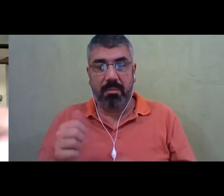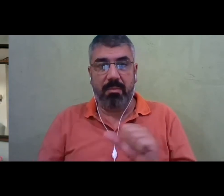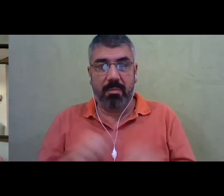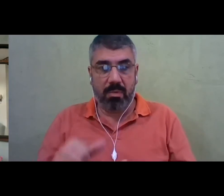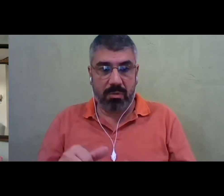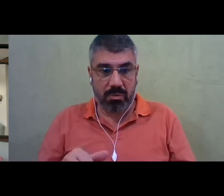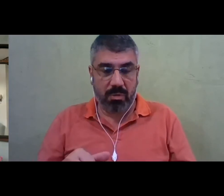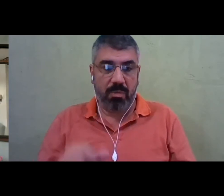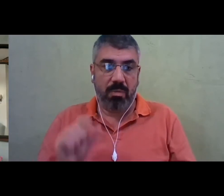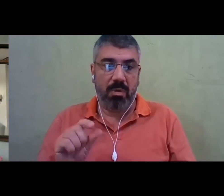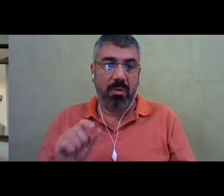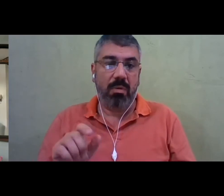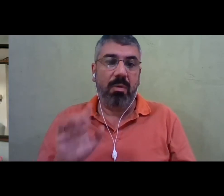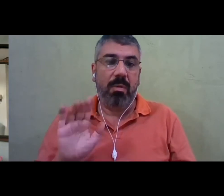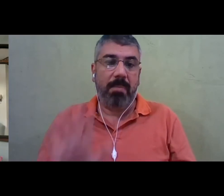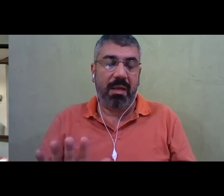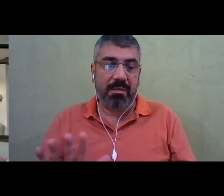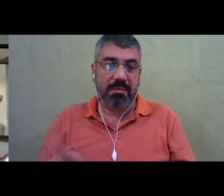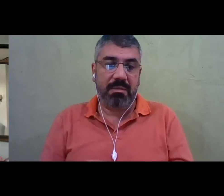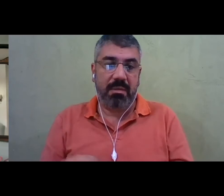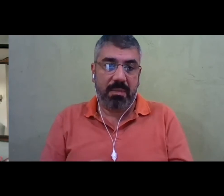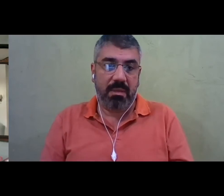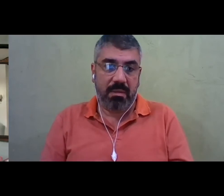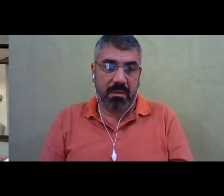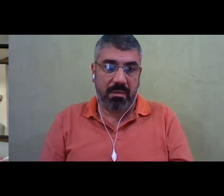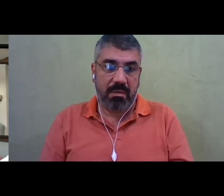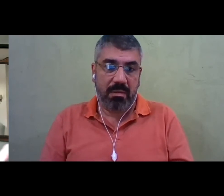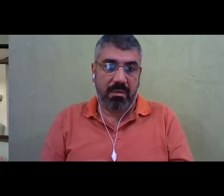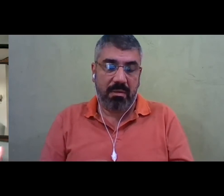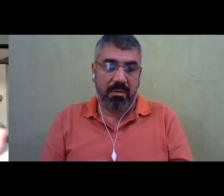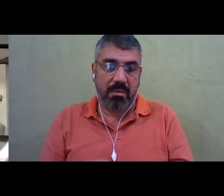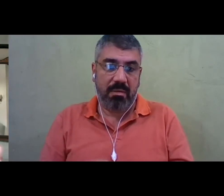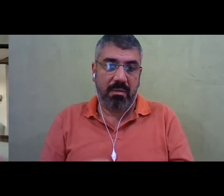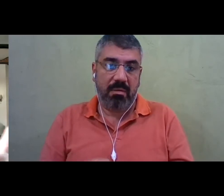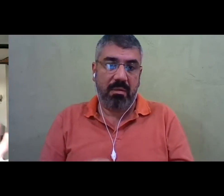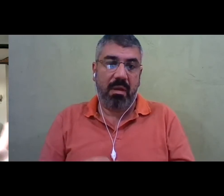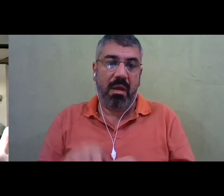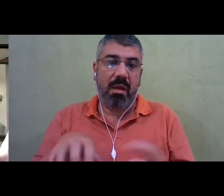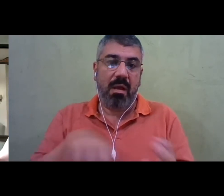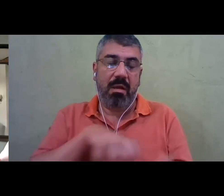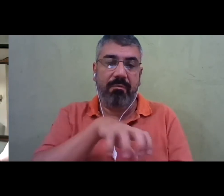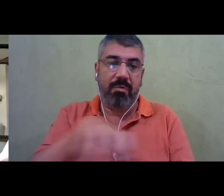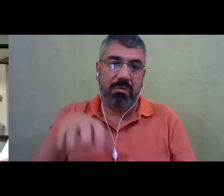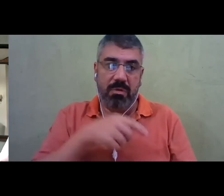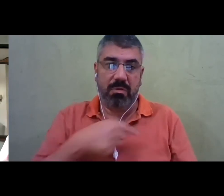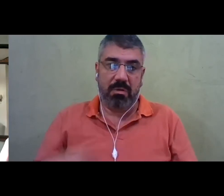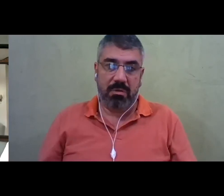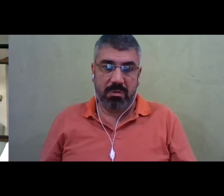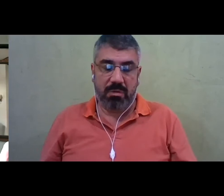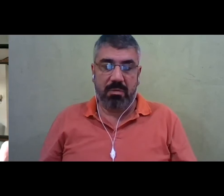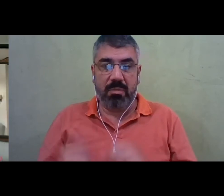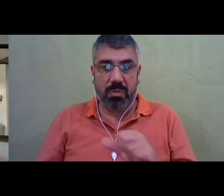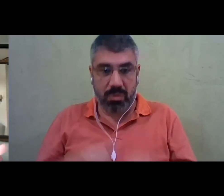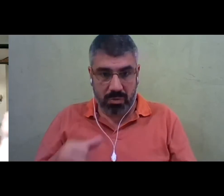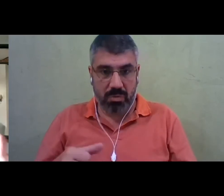that's now gone, right? We don't have a Soviet bloc any longer. So